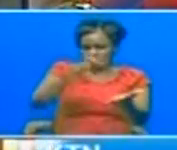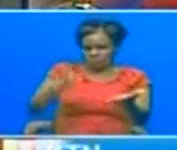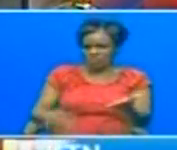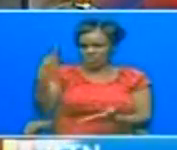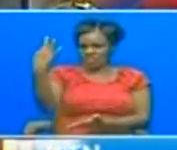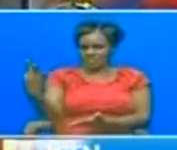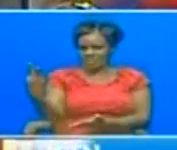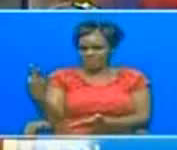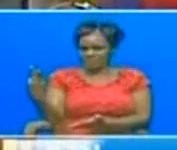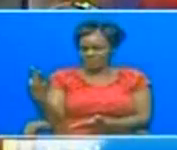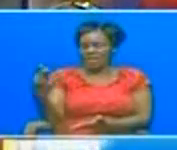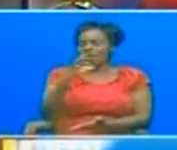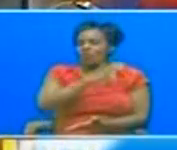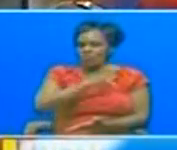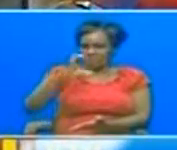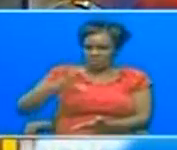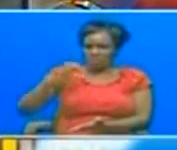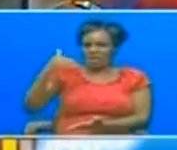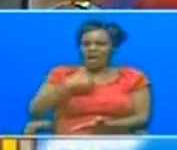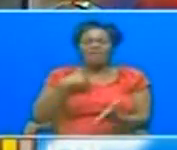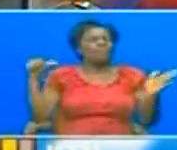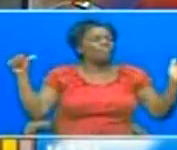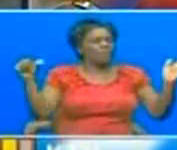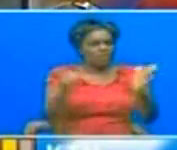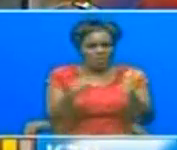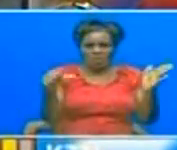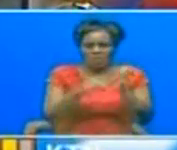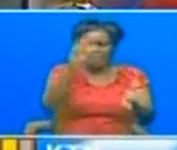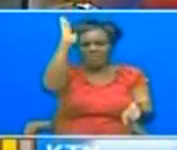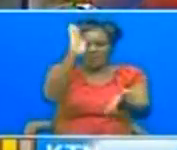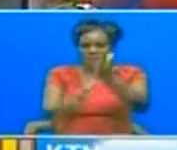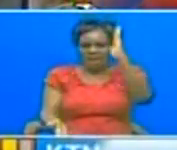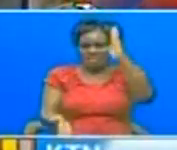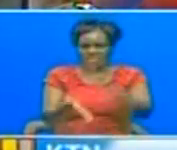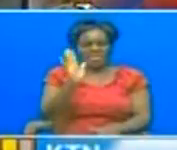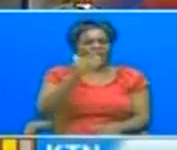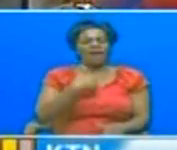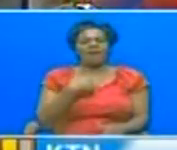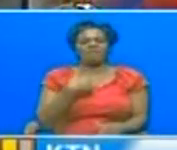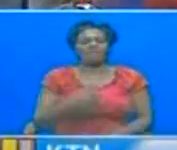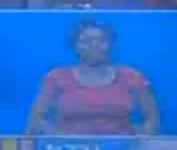commissioners now leaves the tribunal set up to probe them with nothing to do.